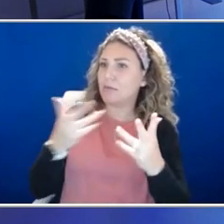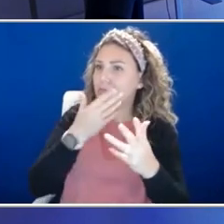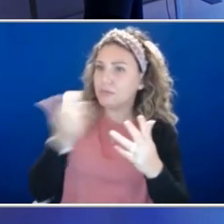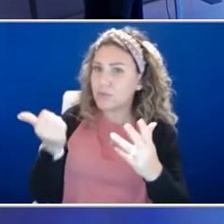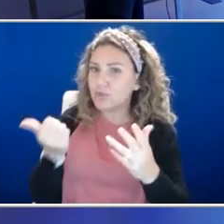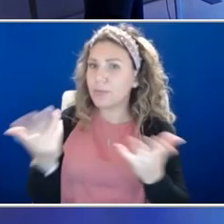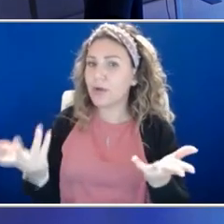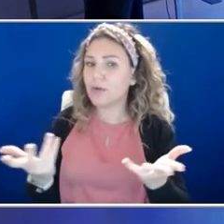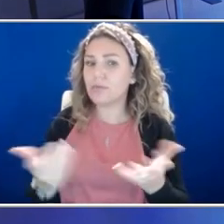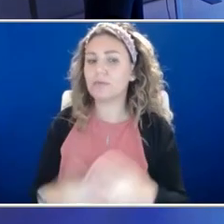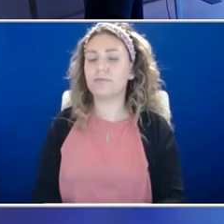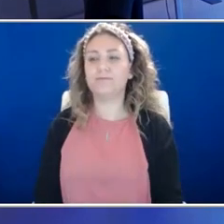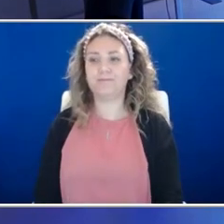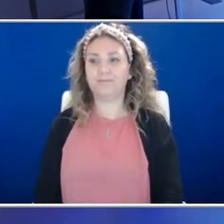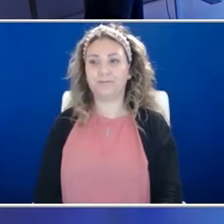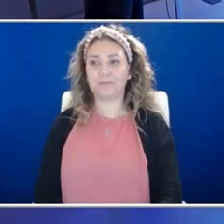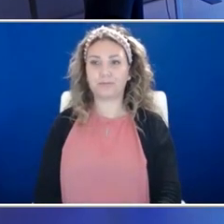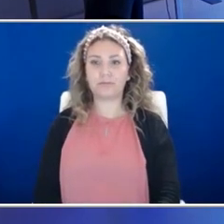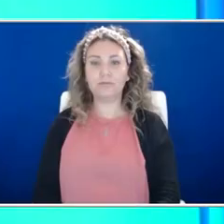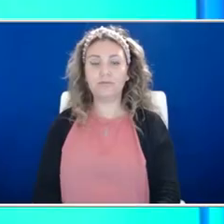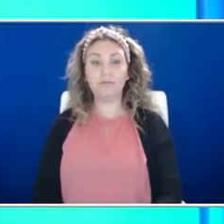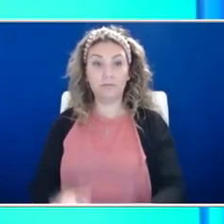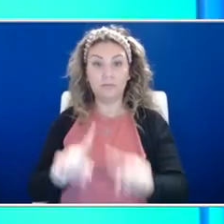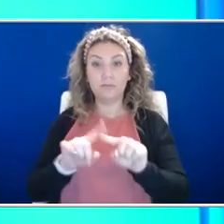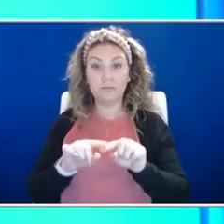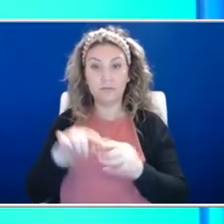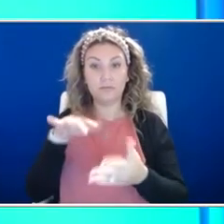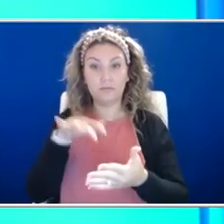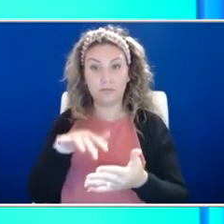So based on our study,